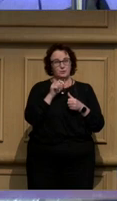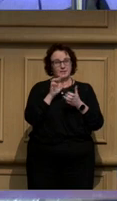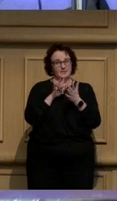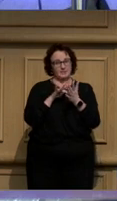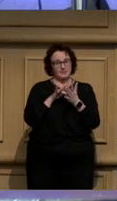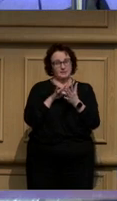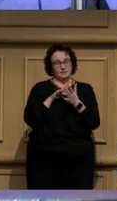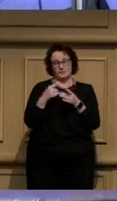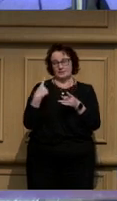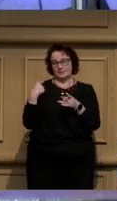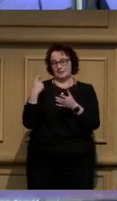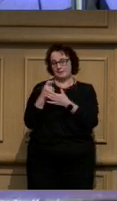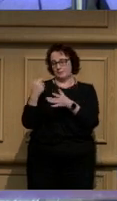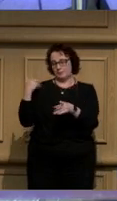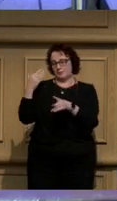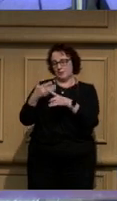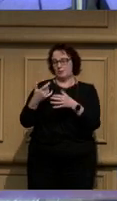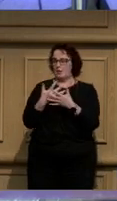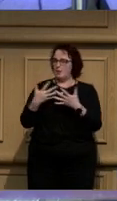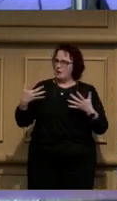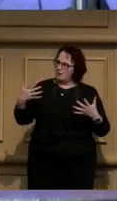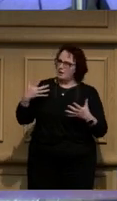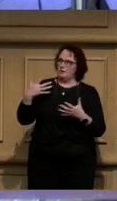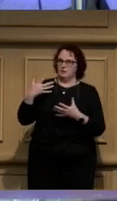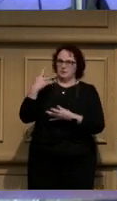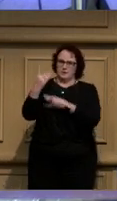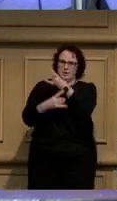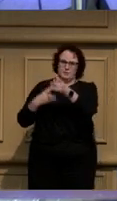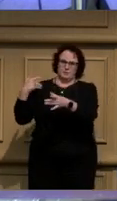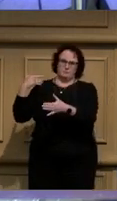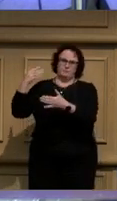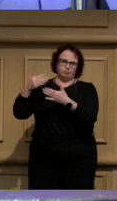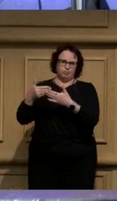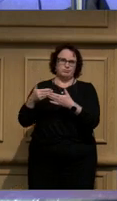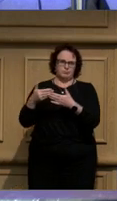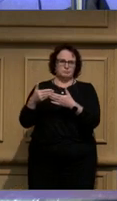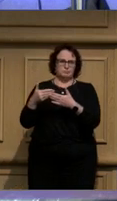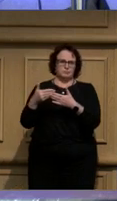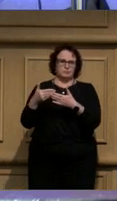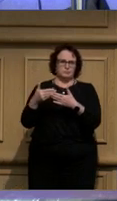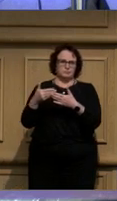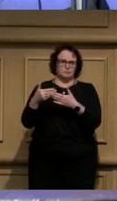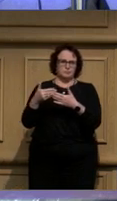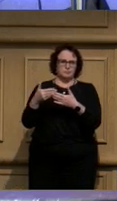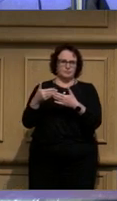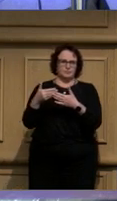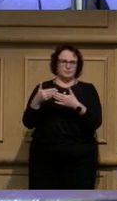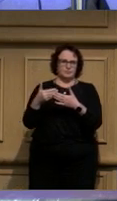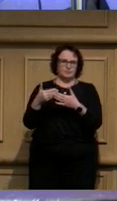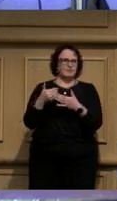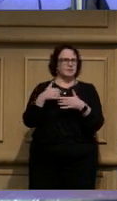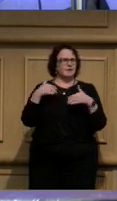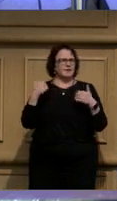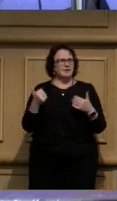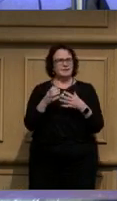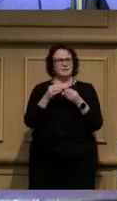lot has happened since 2015. And if I could say anything that sort of feels kind of commemorative,